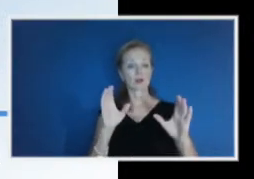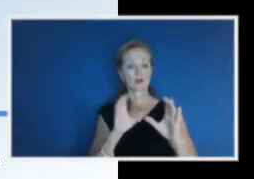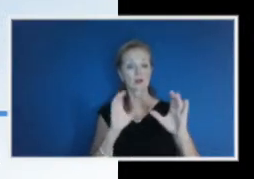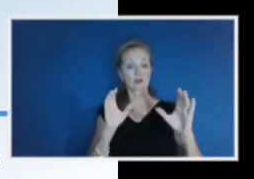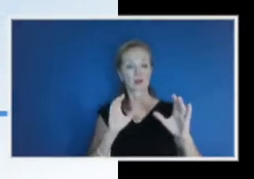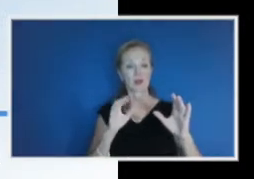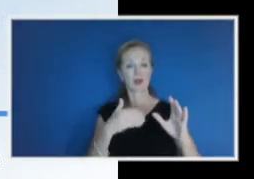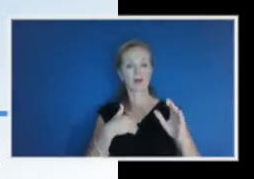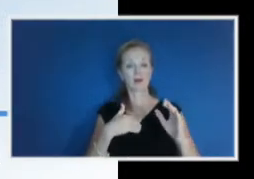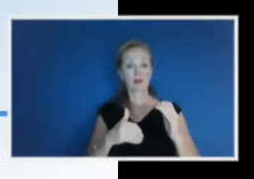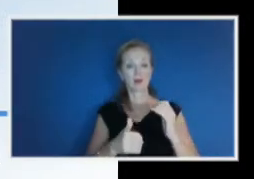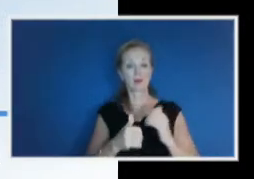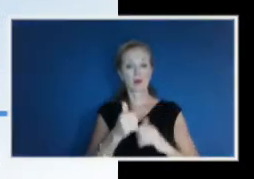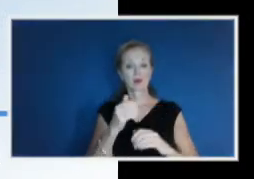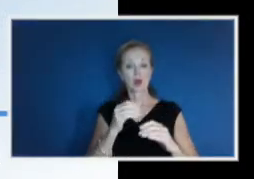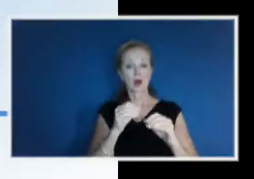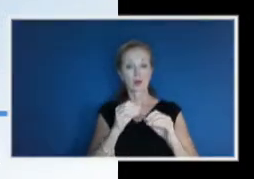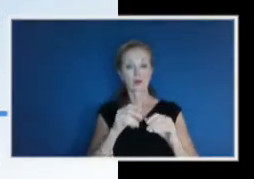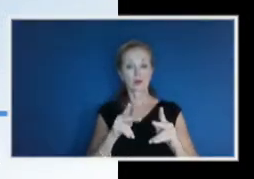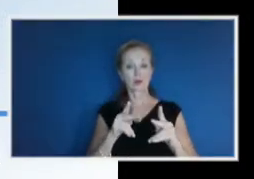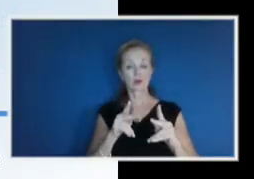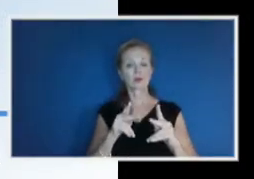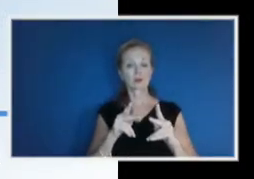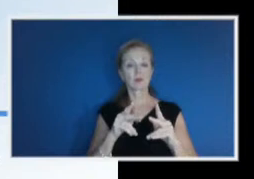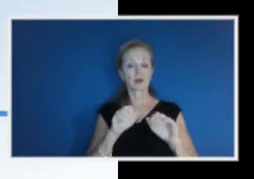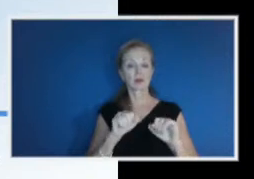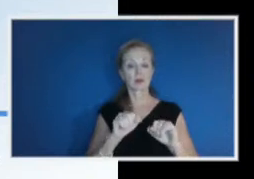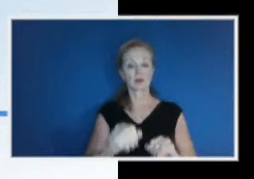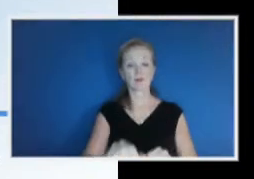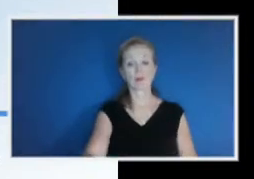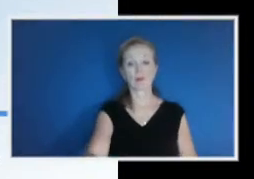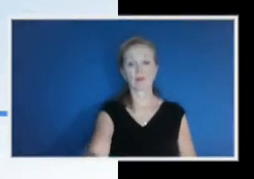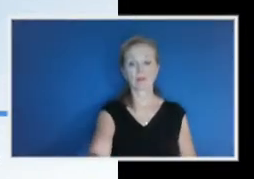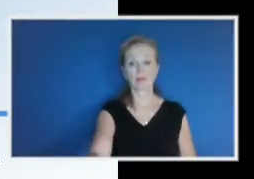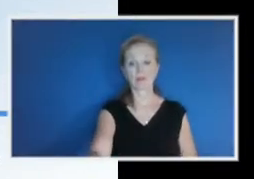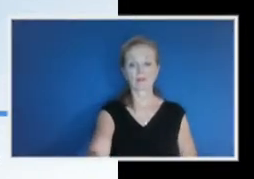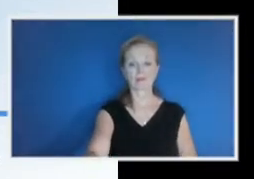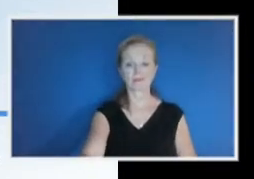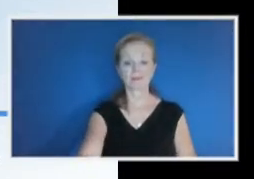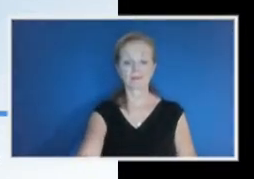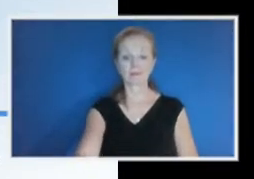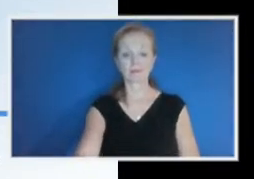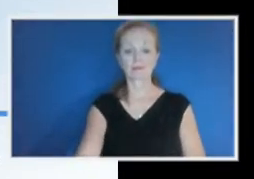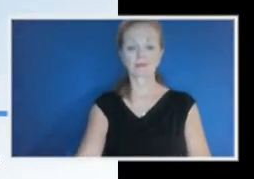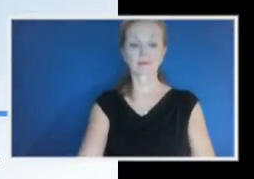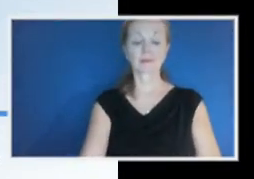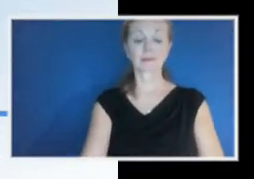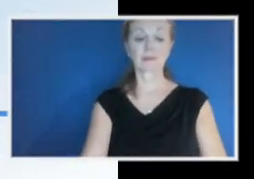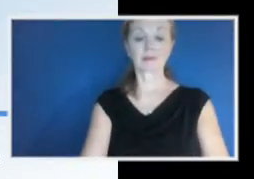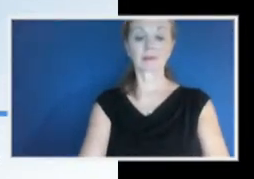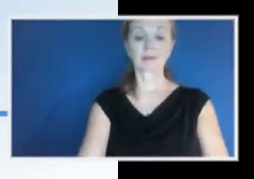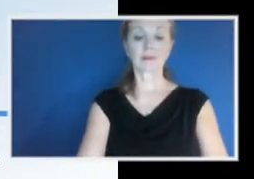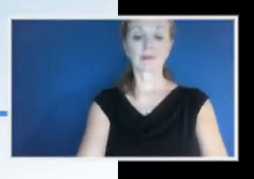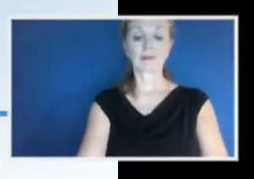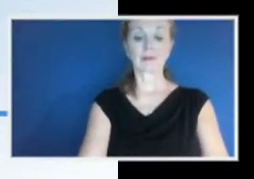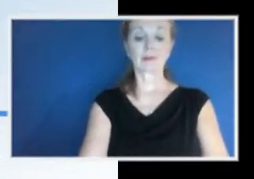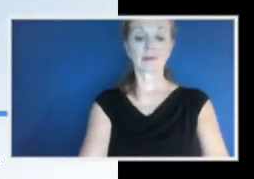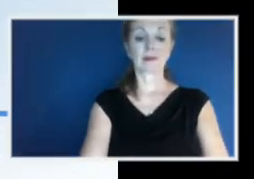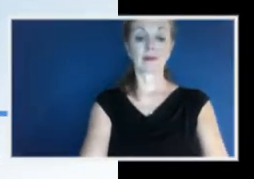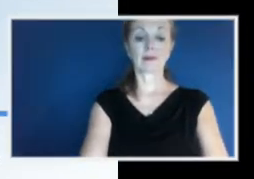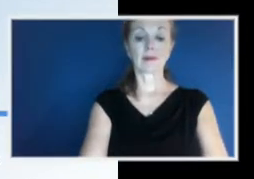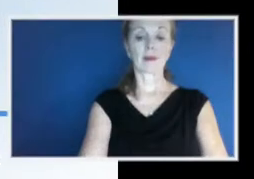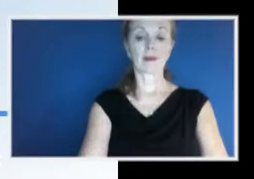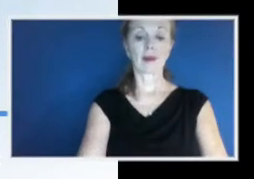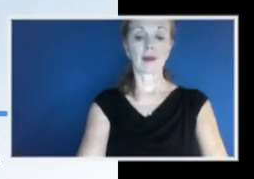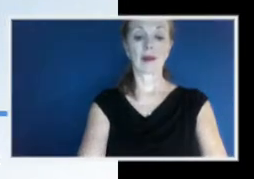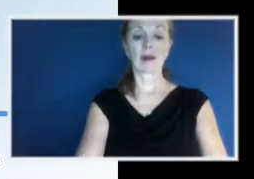the most opportunities possible. We're saying, certainly suggesting expanding your pool to actually fit your market area, which I